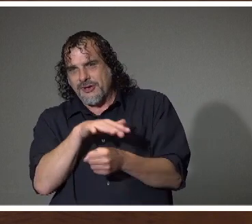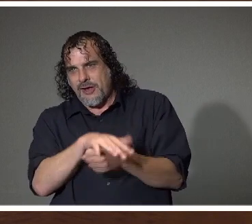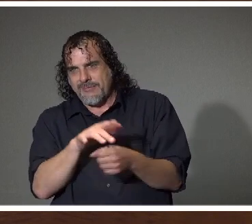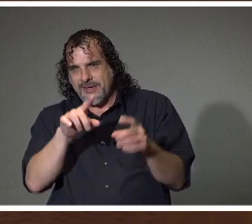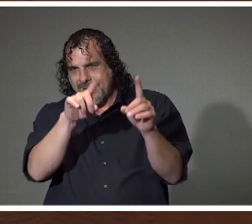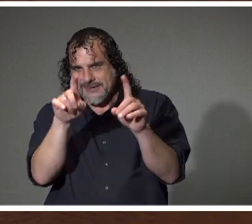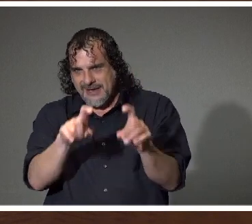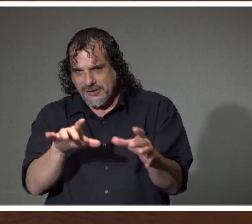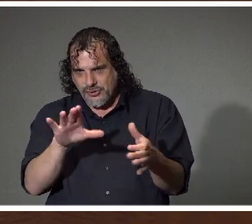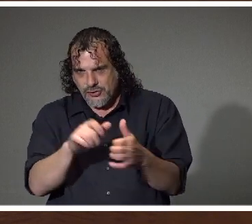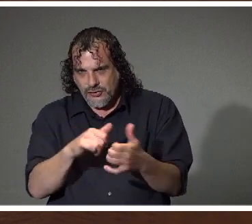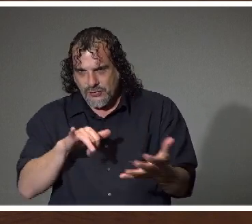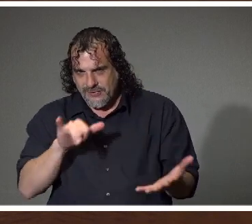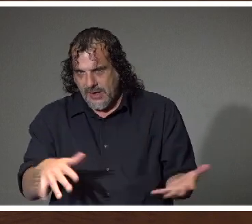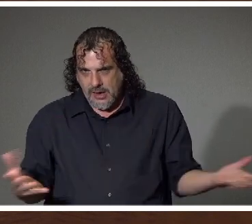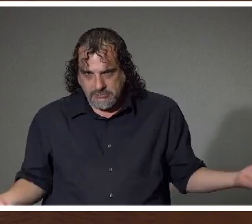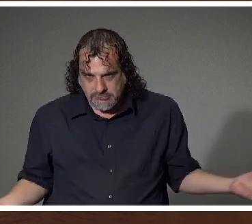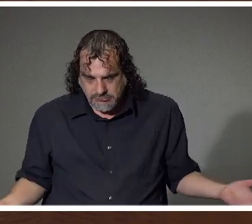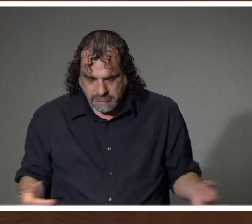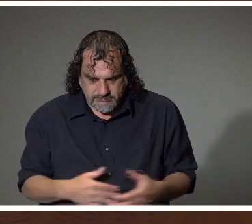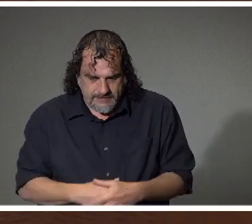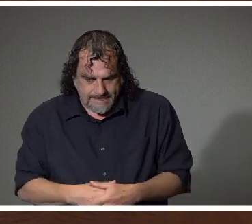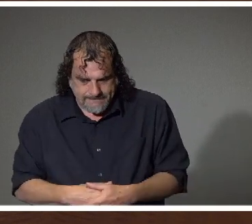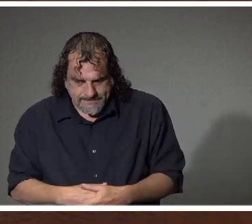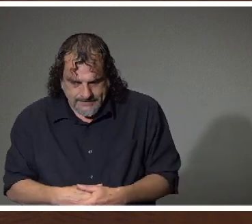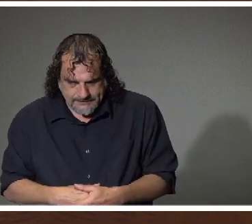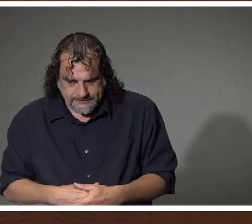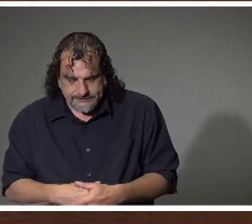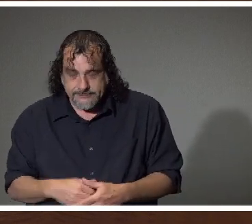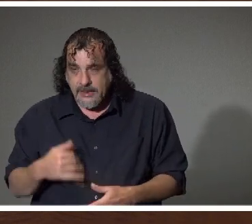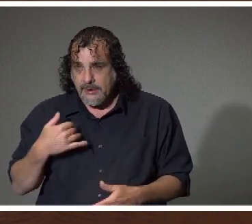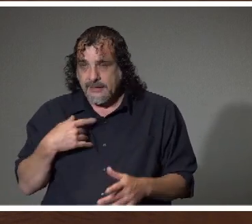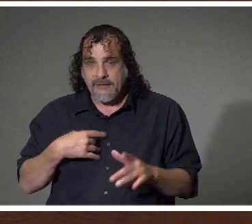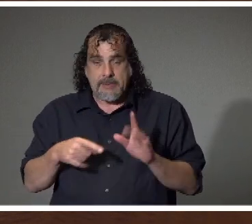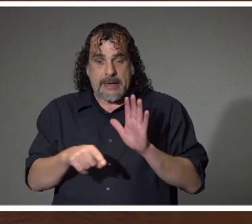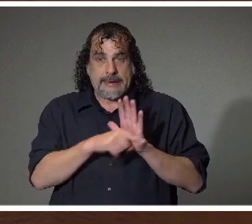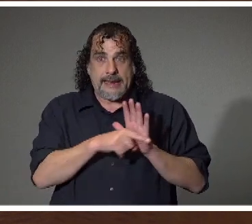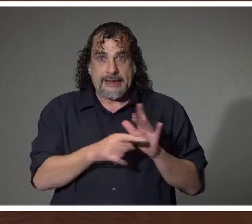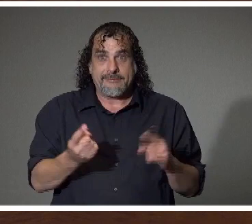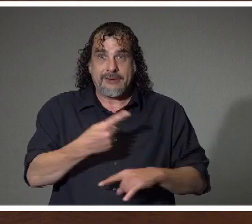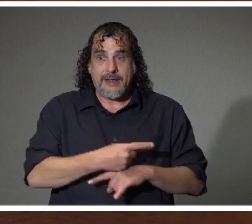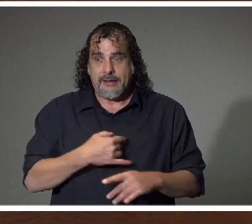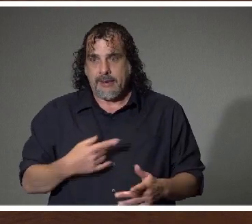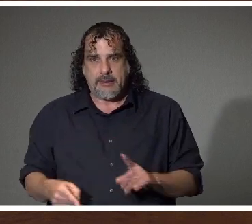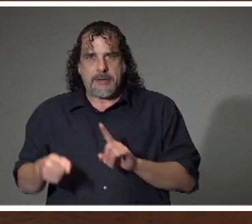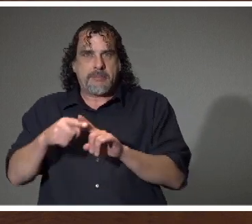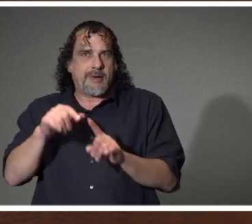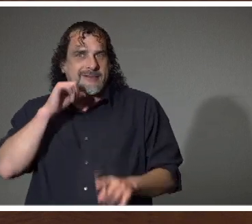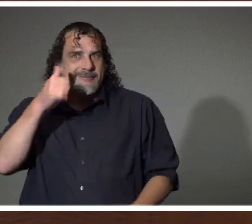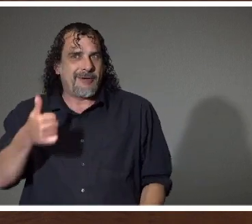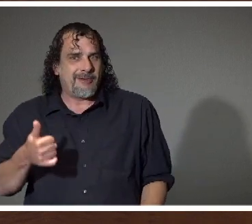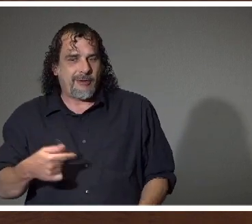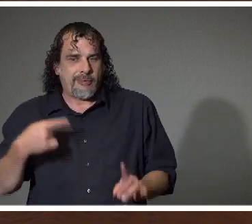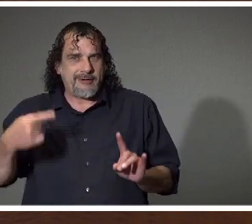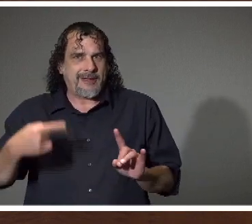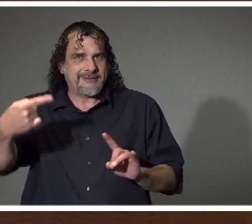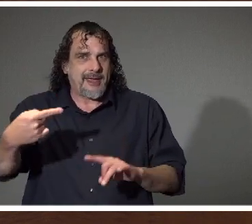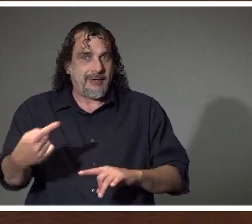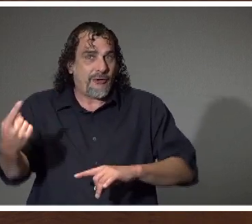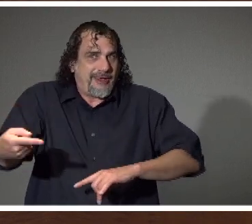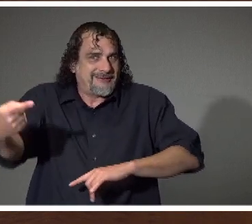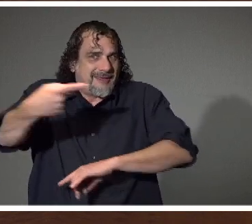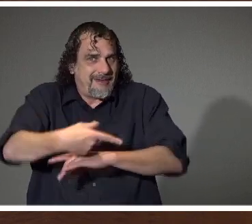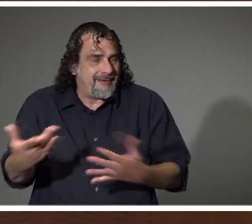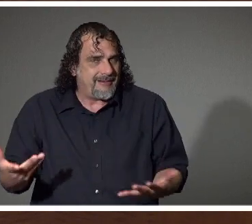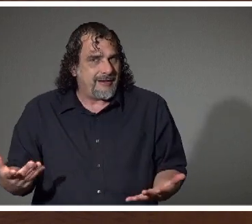do 90 million tests, right? Because if I'm negative today, I could easily be positive tomorrow or the next day or the next. So just